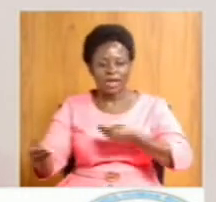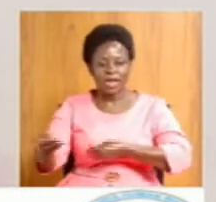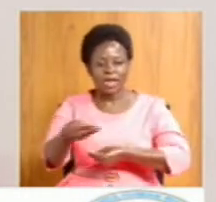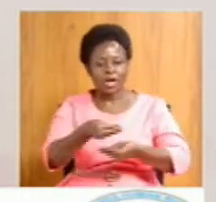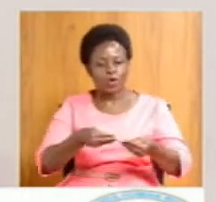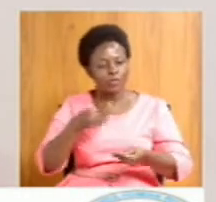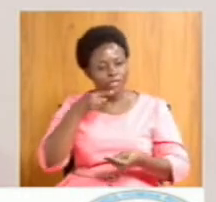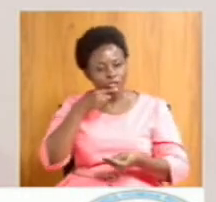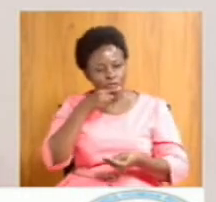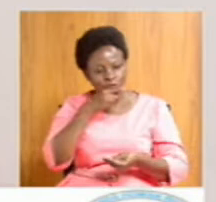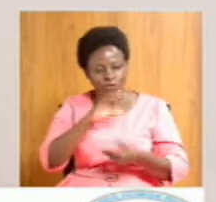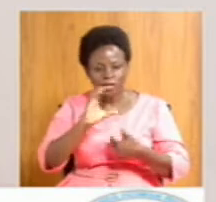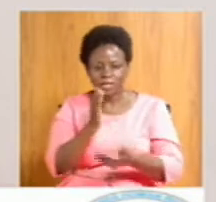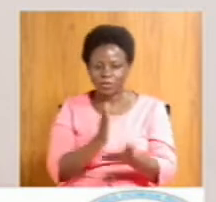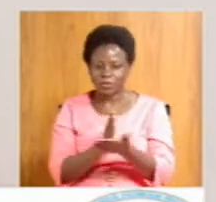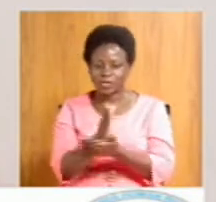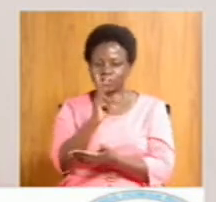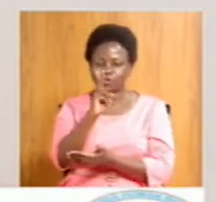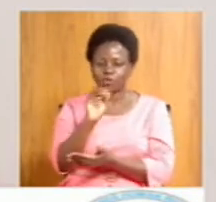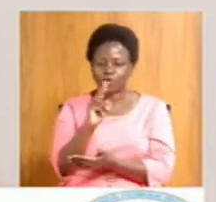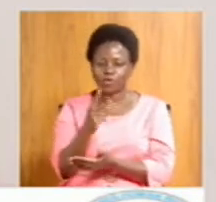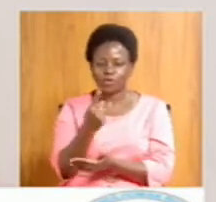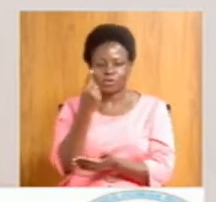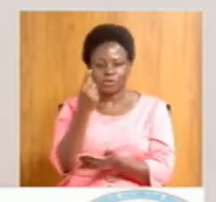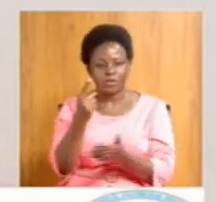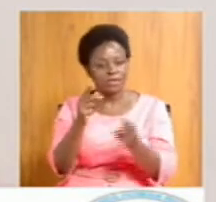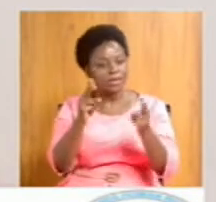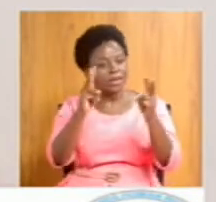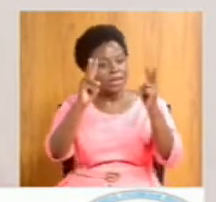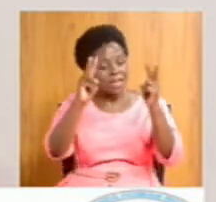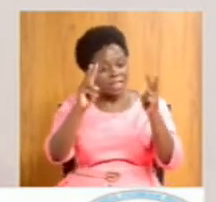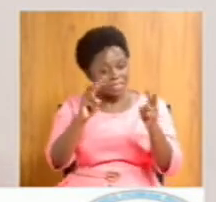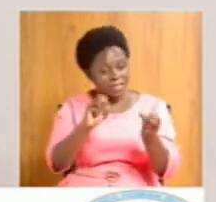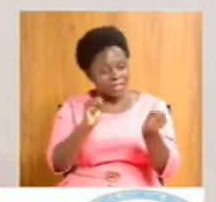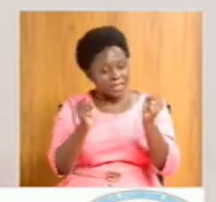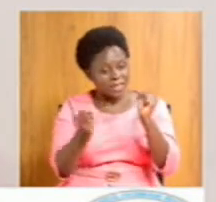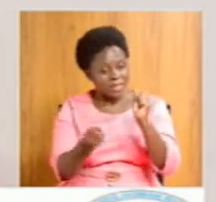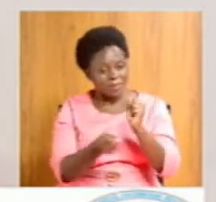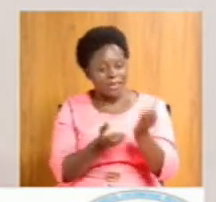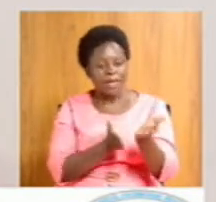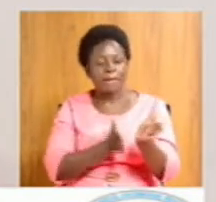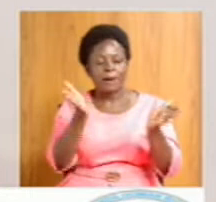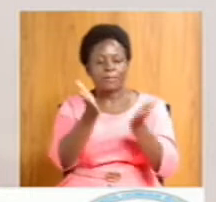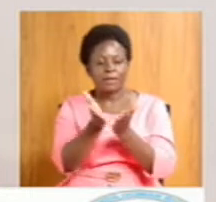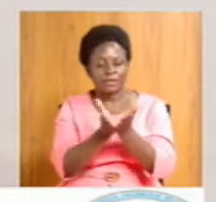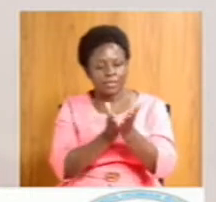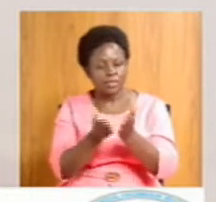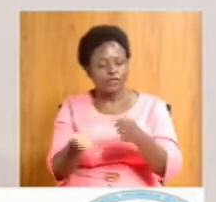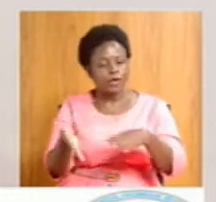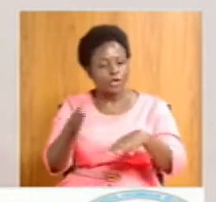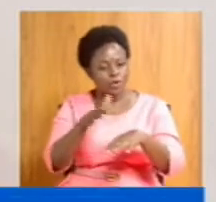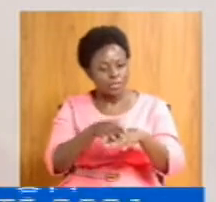and cultural rights 2021 with our theme reclaiming public services for inclusive and sustainable social